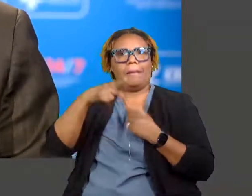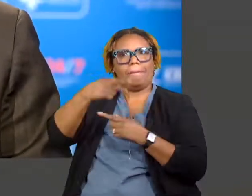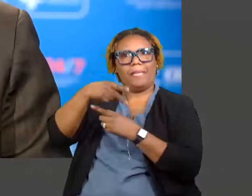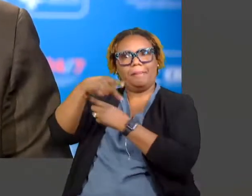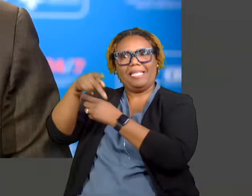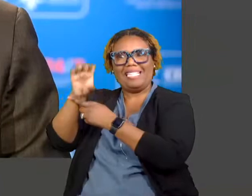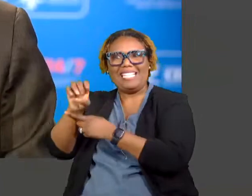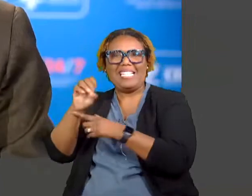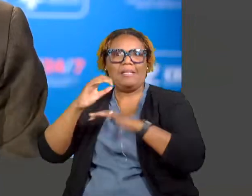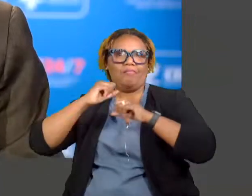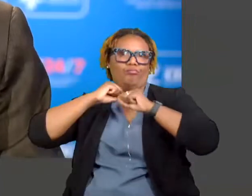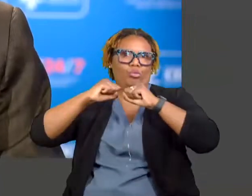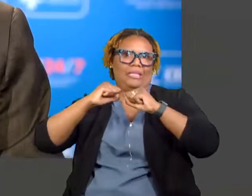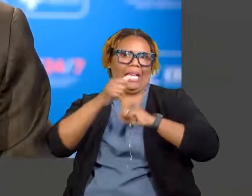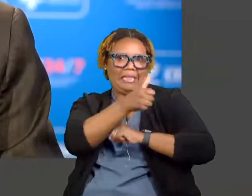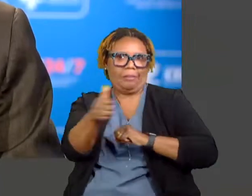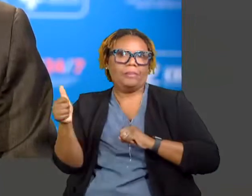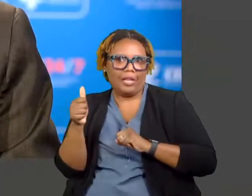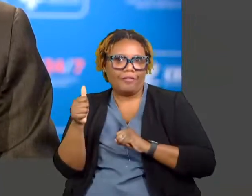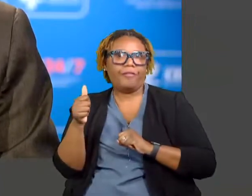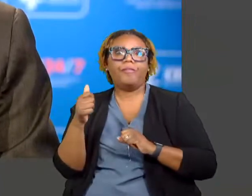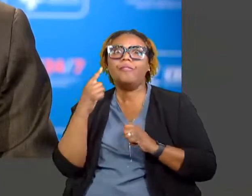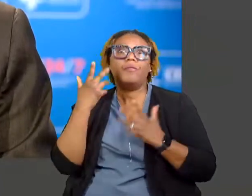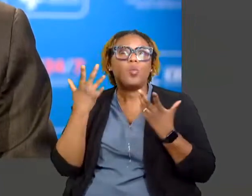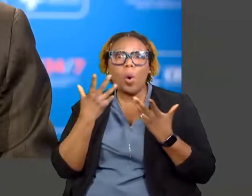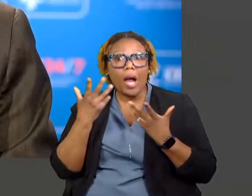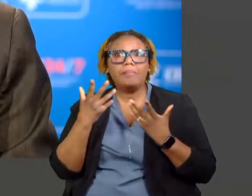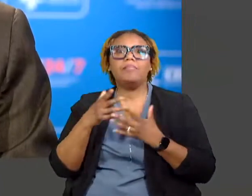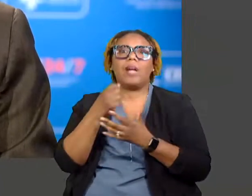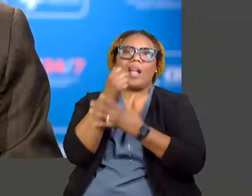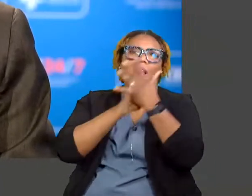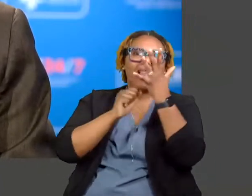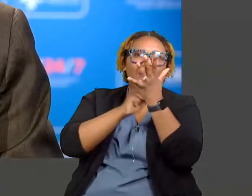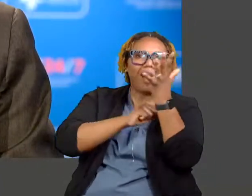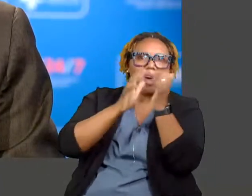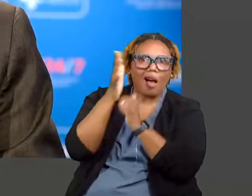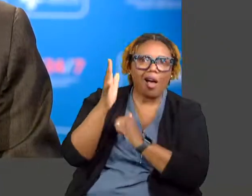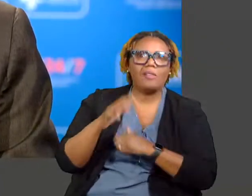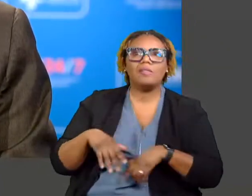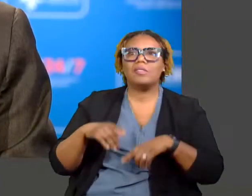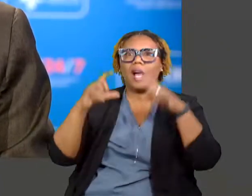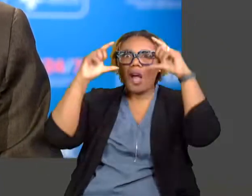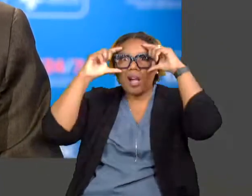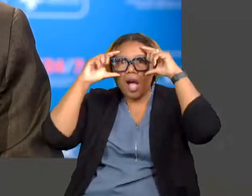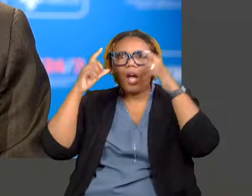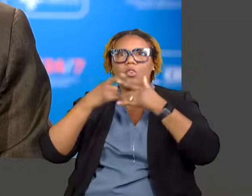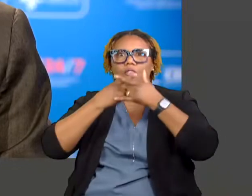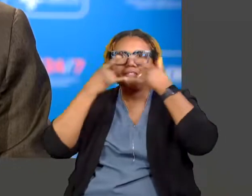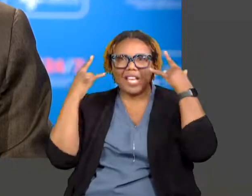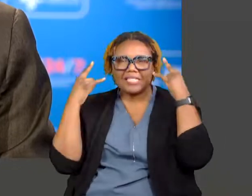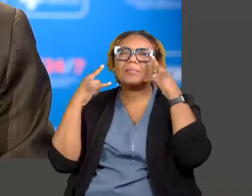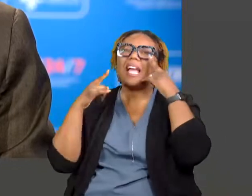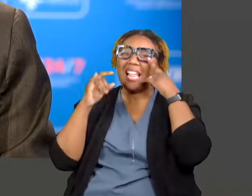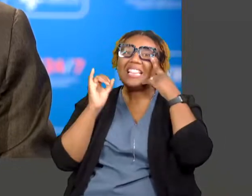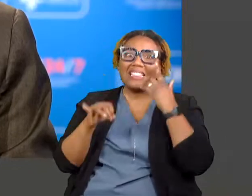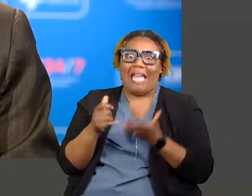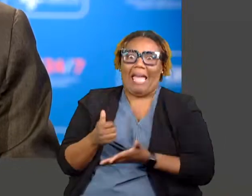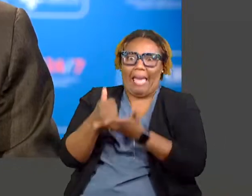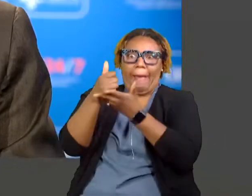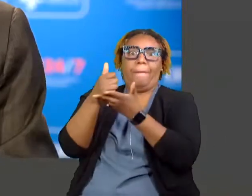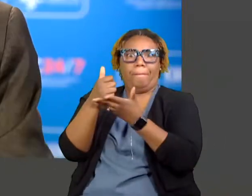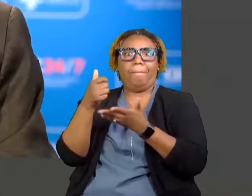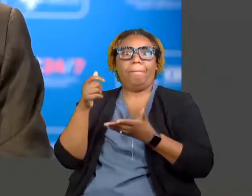PPE, specifically things like gloves or goggles or face masks, which can help reduce their risk of